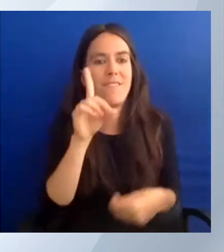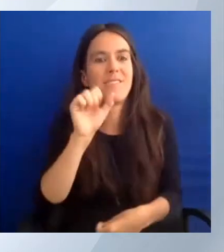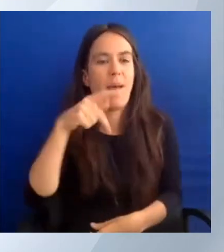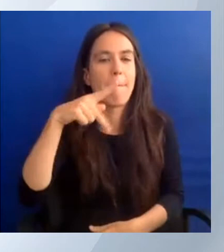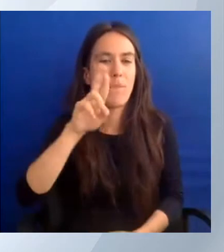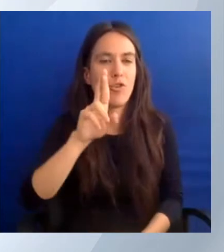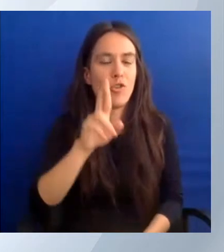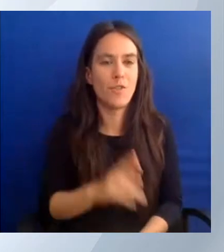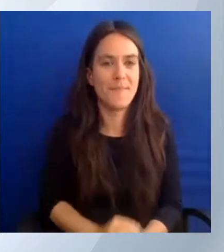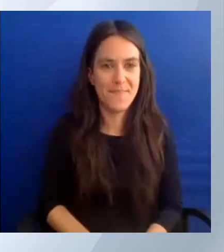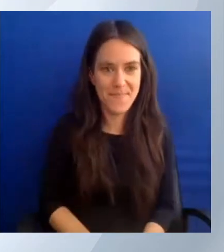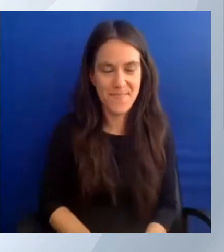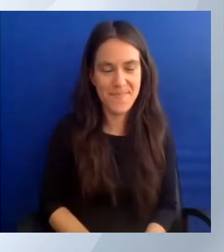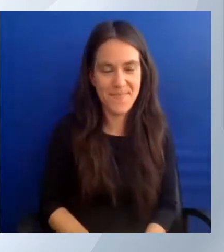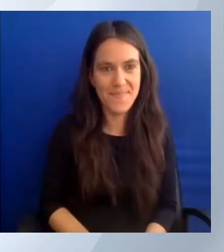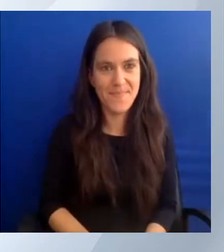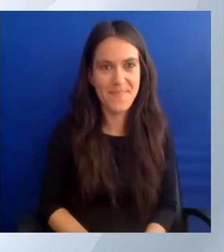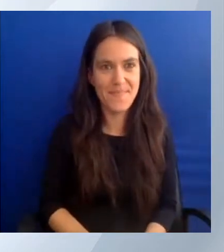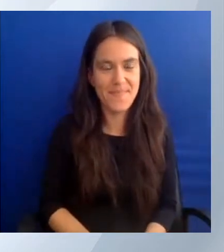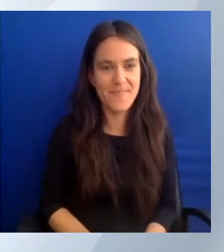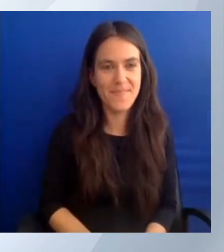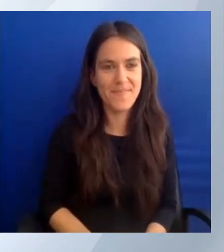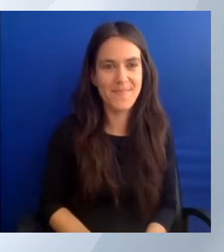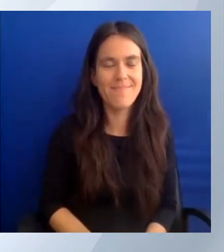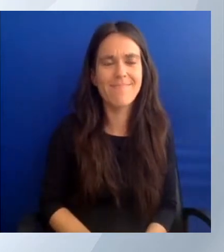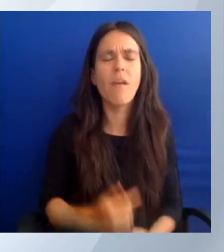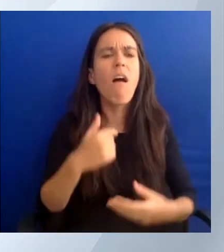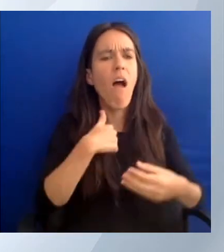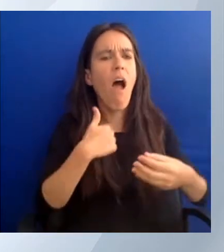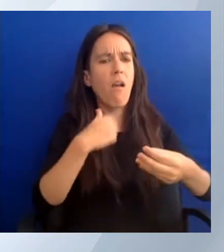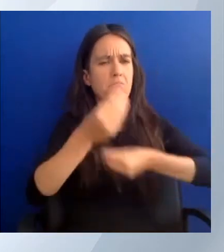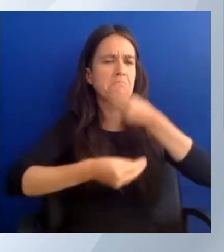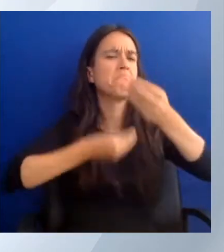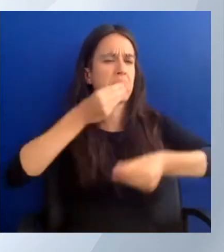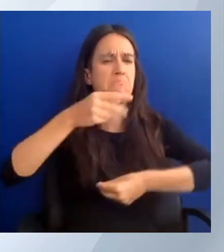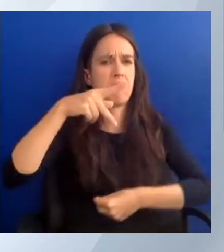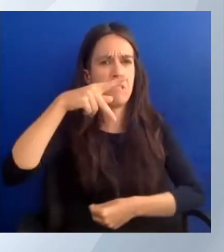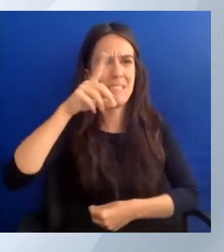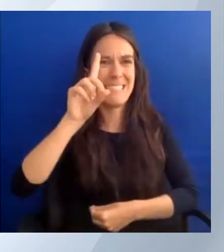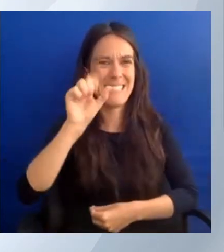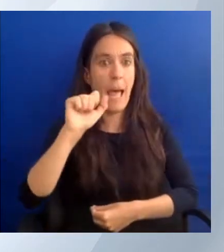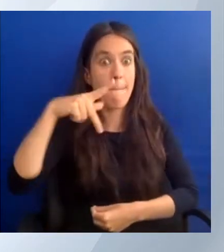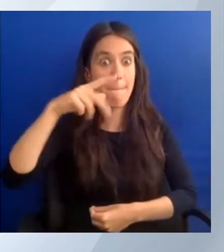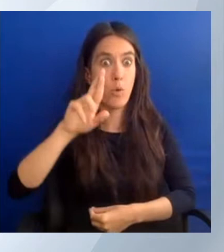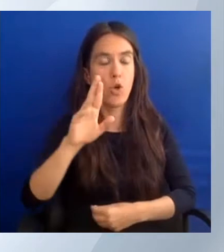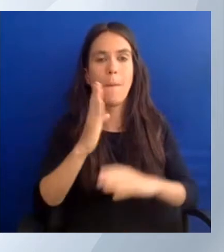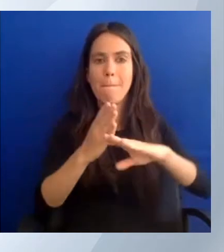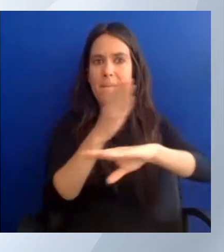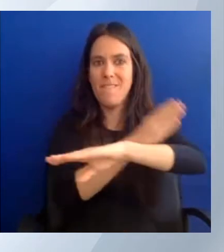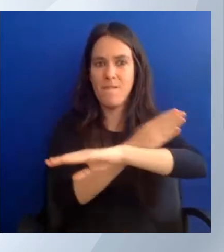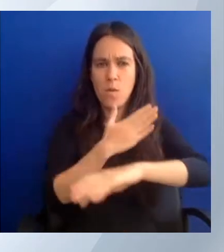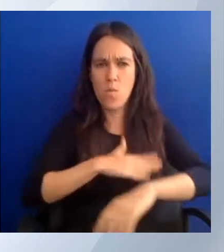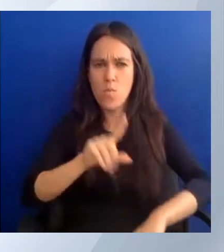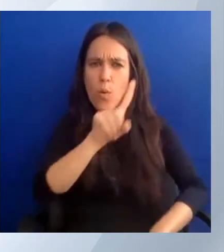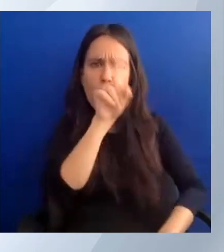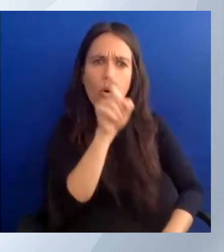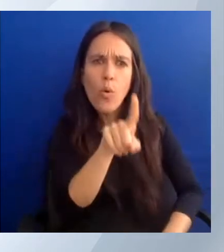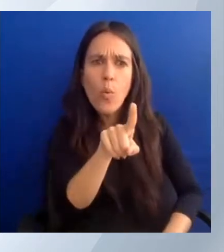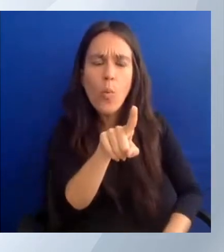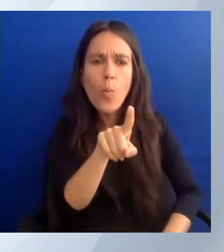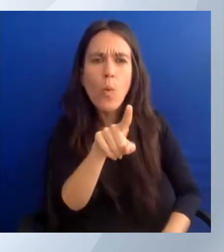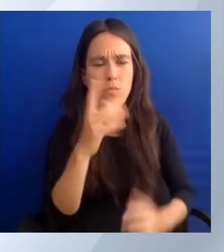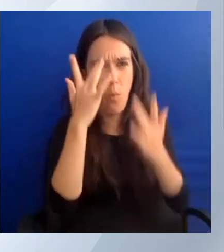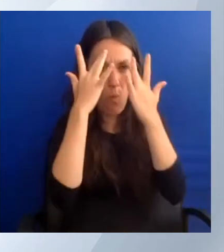Before I go and show you more about the architecture of Dapr, first question, why I as a developer and